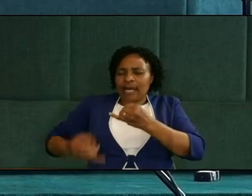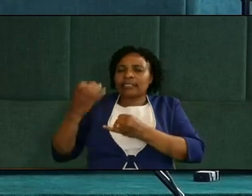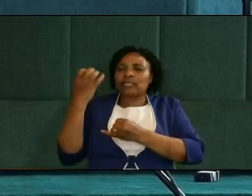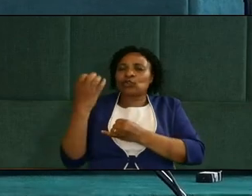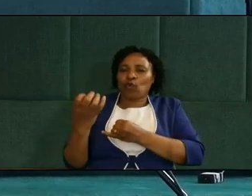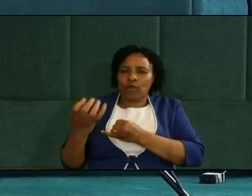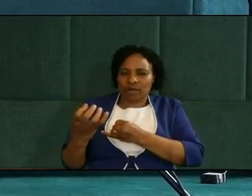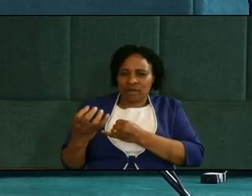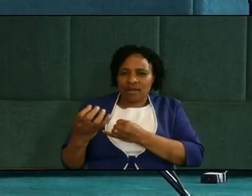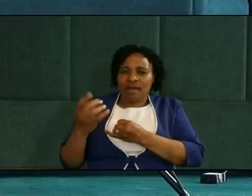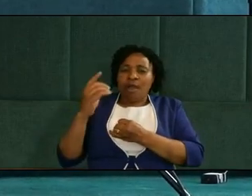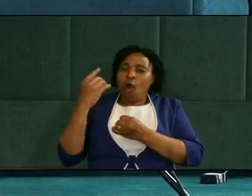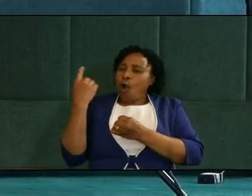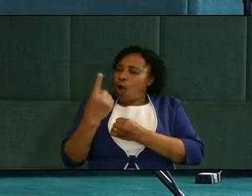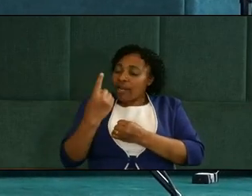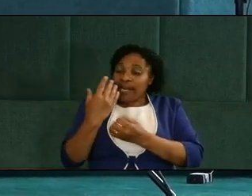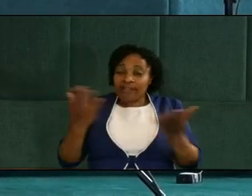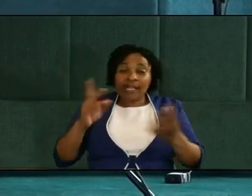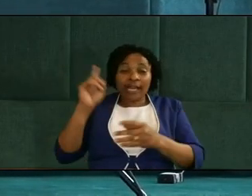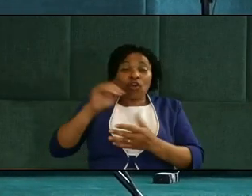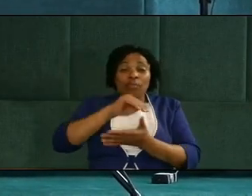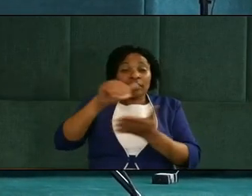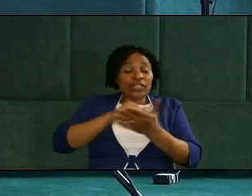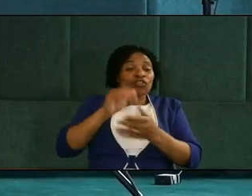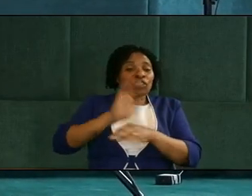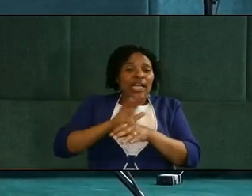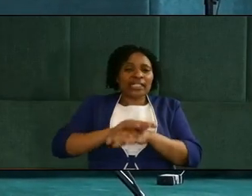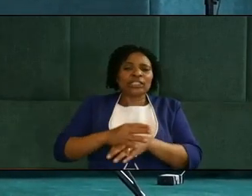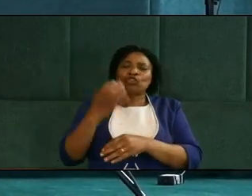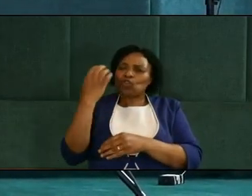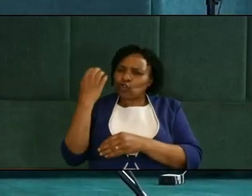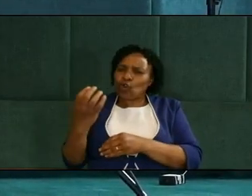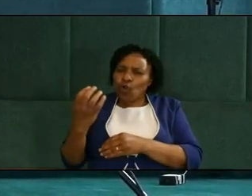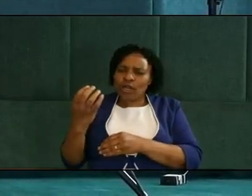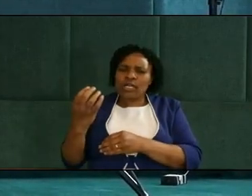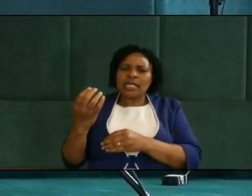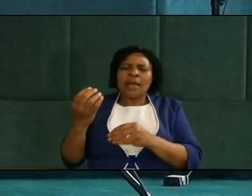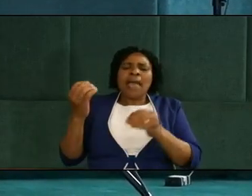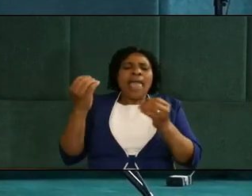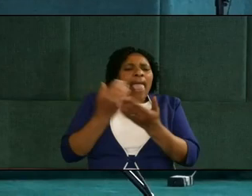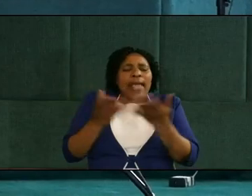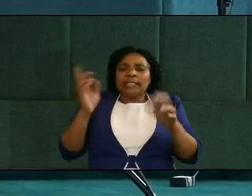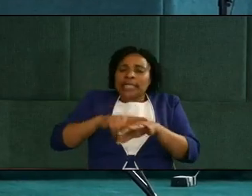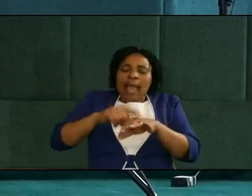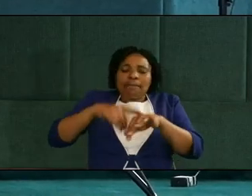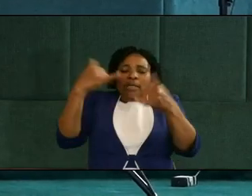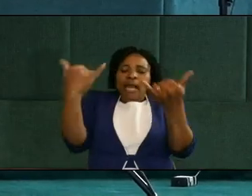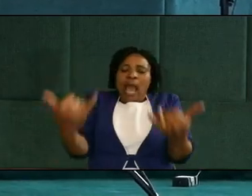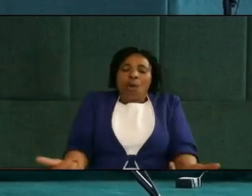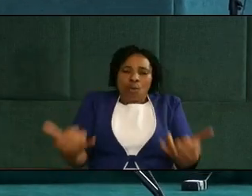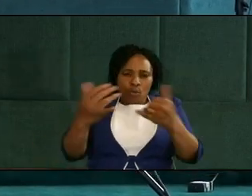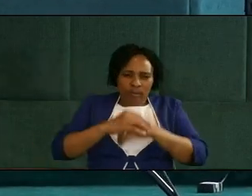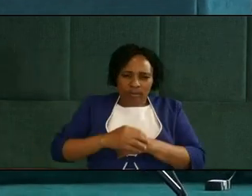only thing Nairobi should be looking for is a stone to roll in at any moment now.